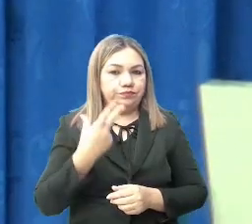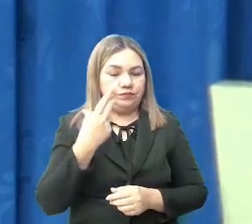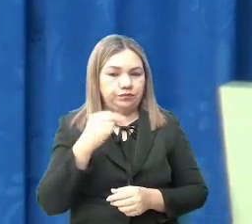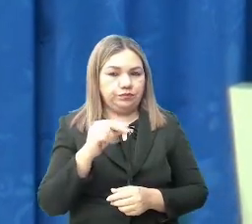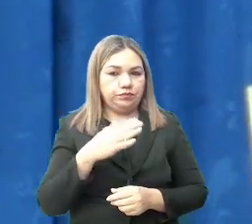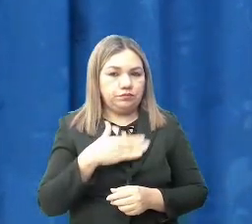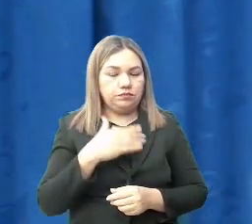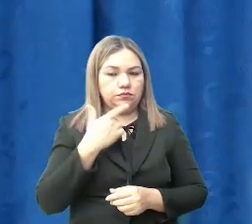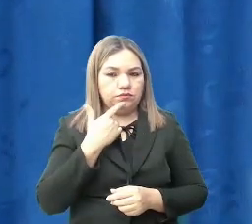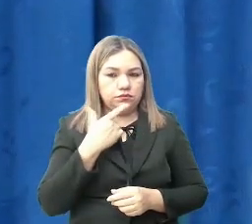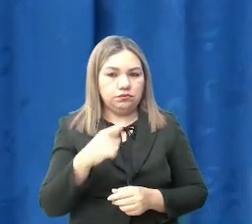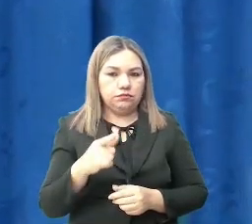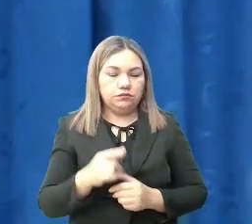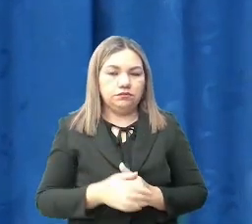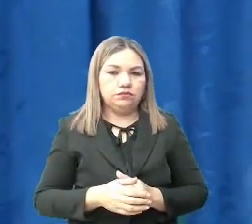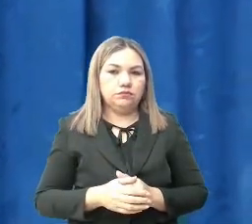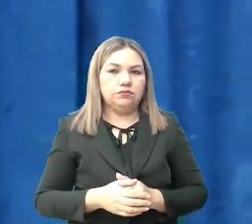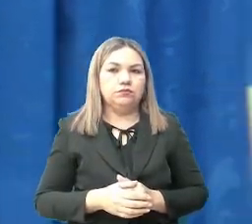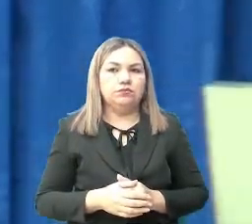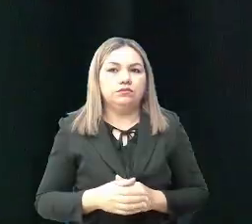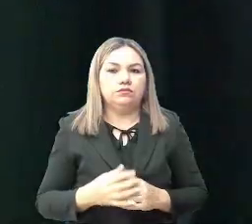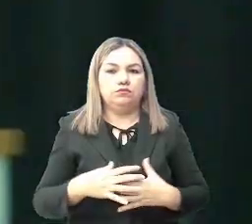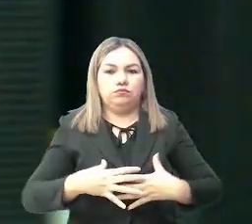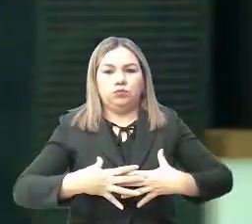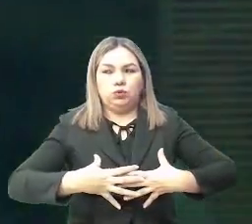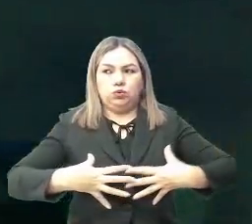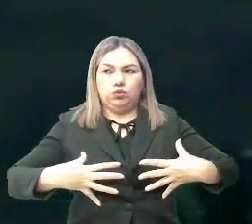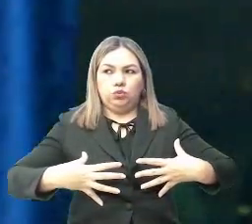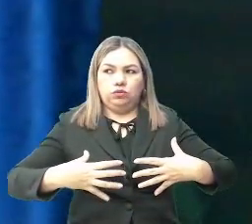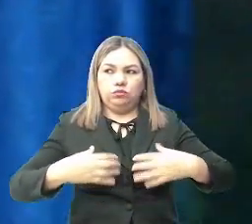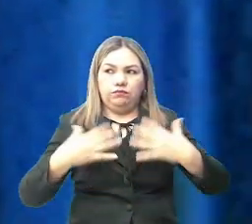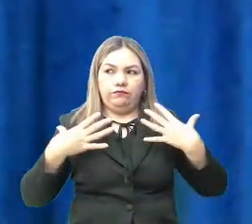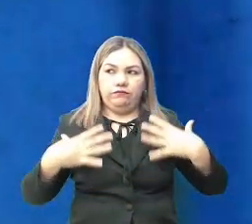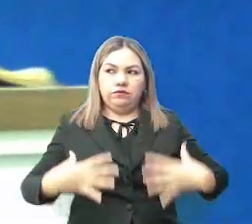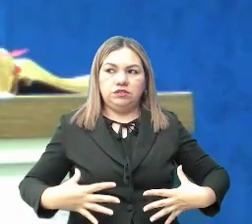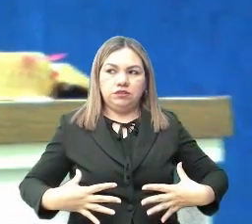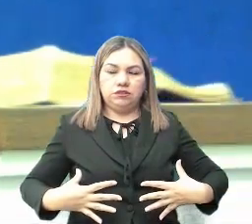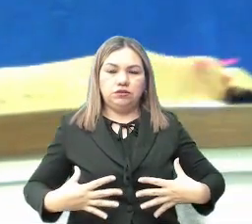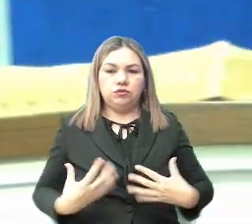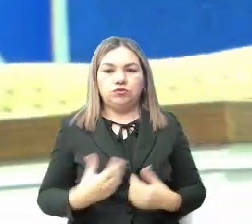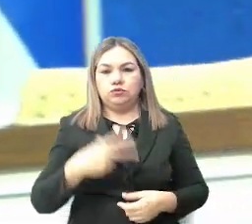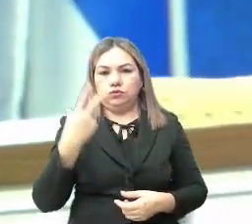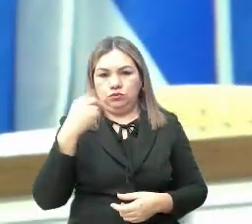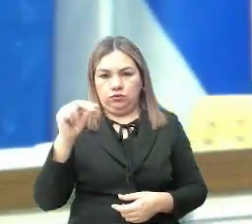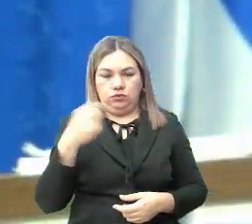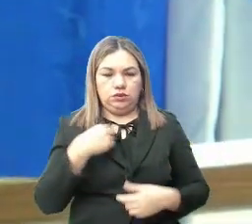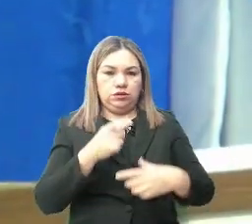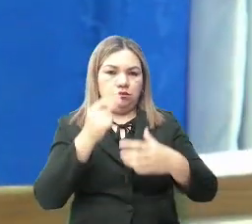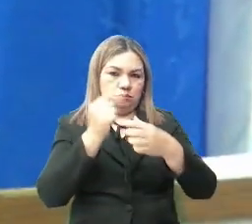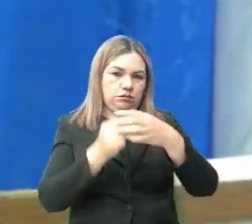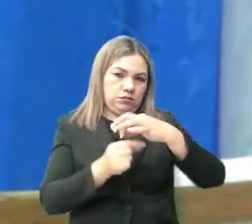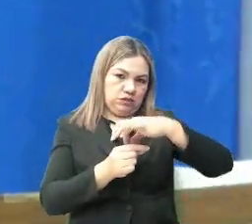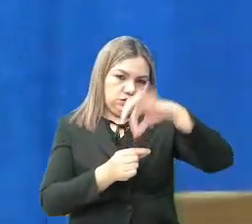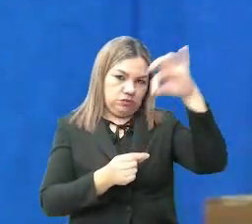I'm not referring to obesity, the physical obesity, but the spiritual